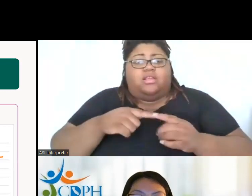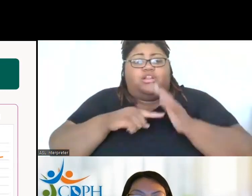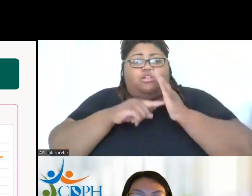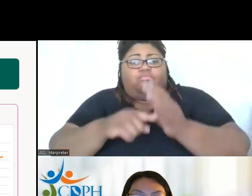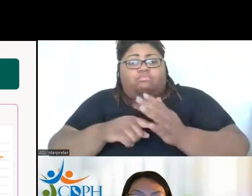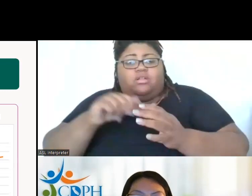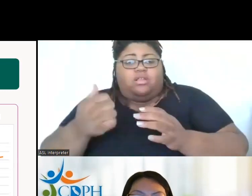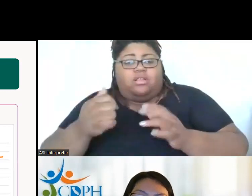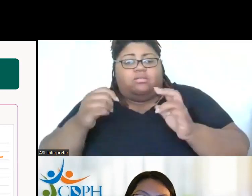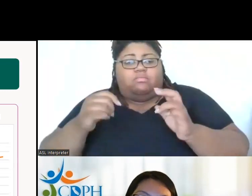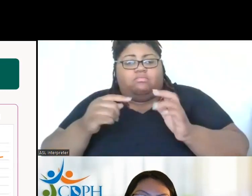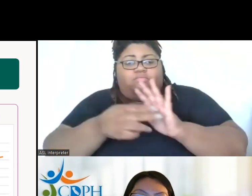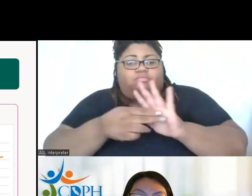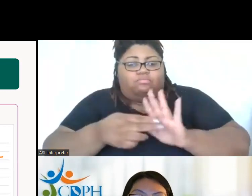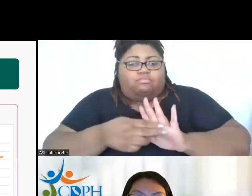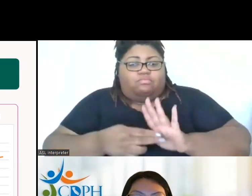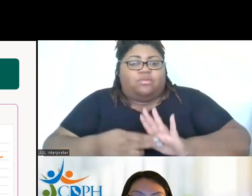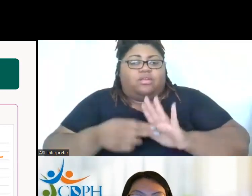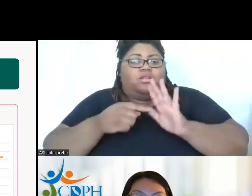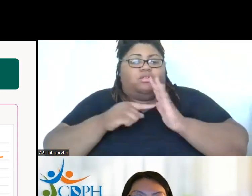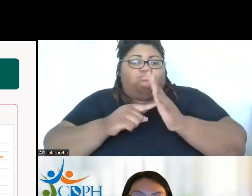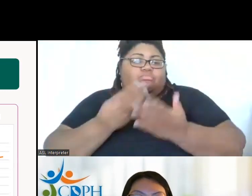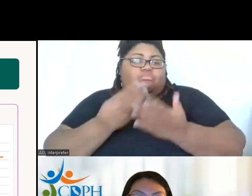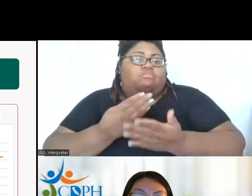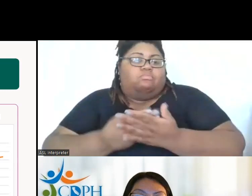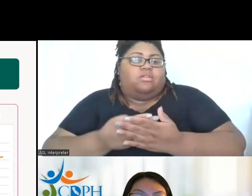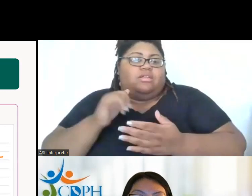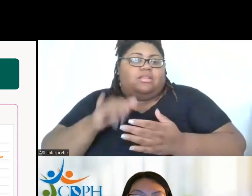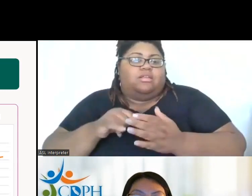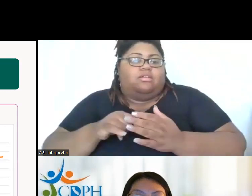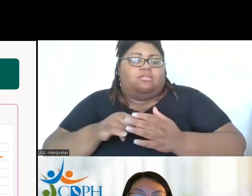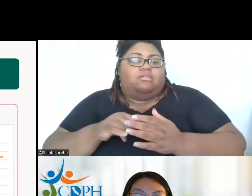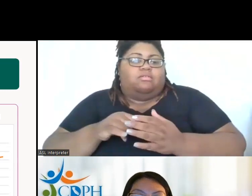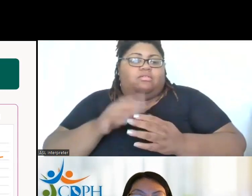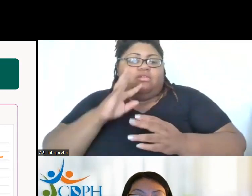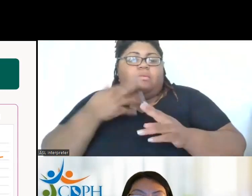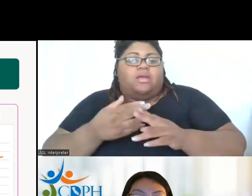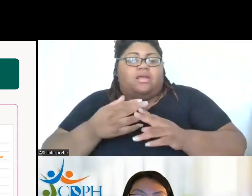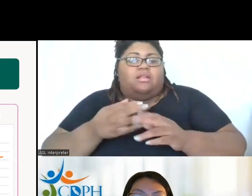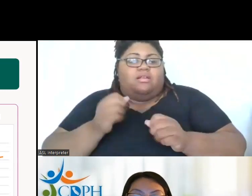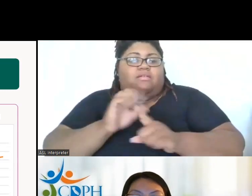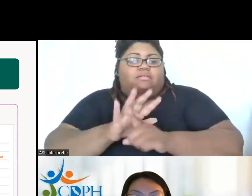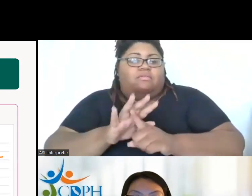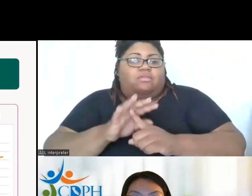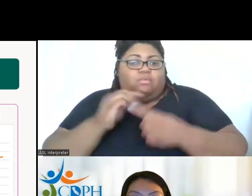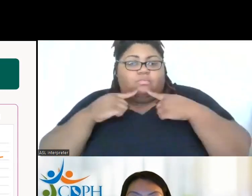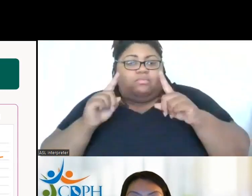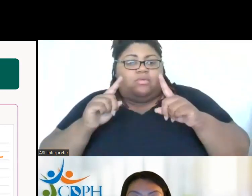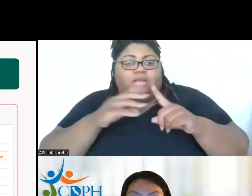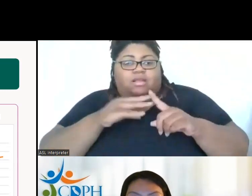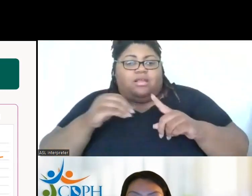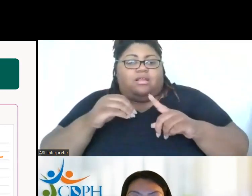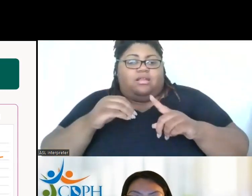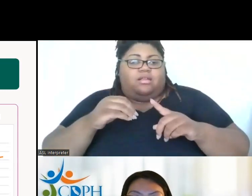citations that specifically demonstrated the effectiveness and the safety of remdesivir in particular for those over the